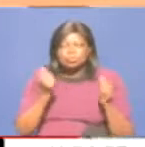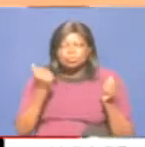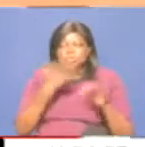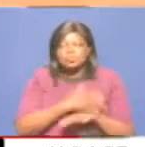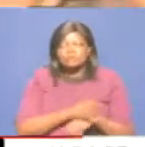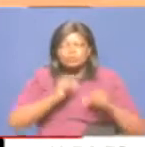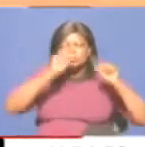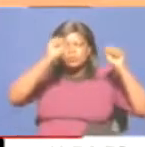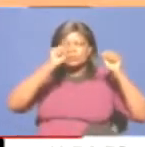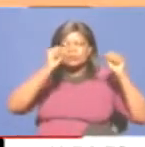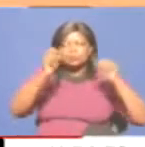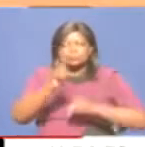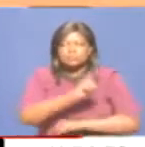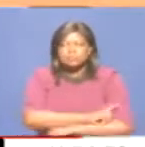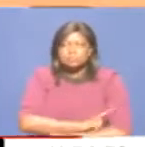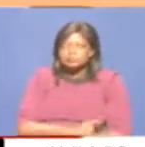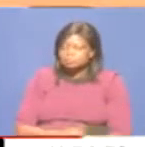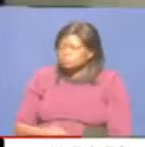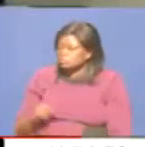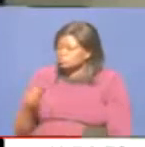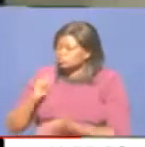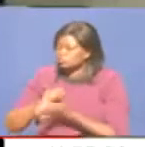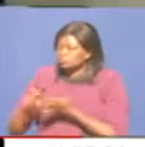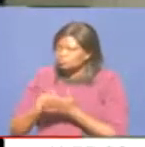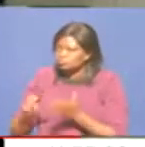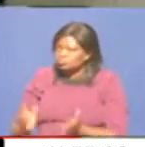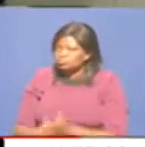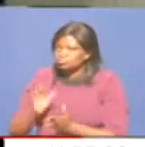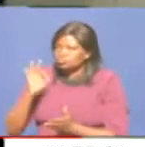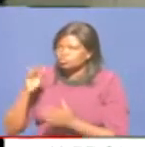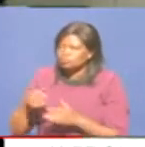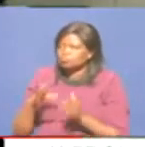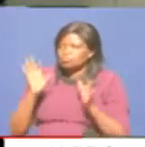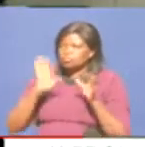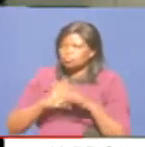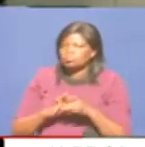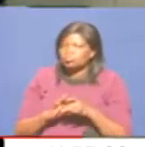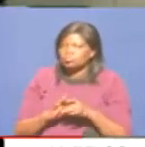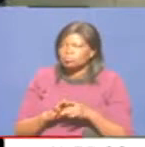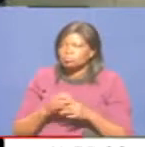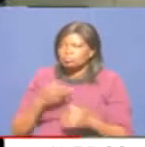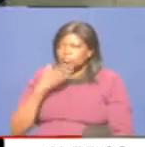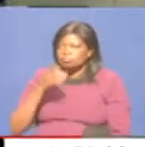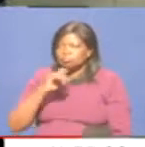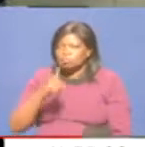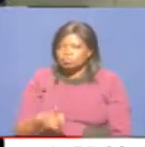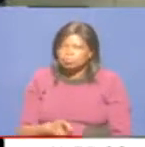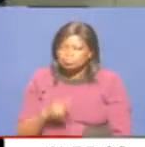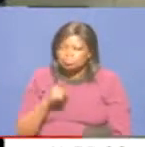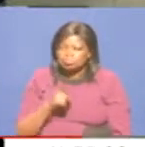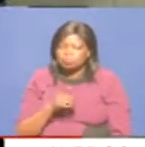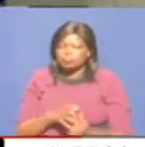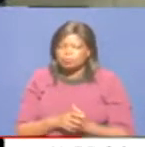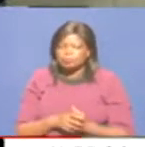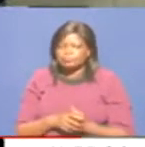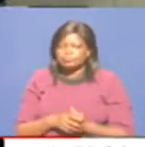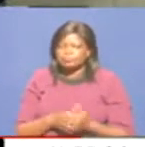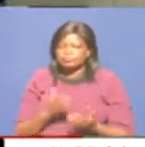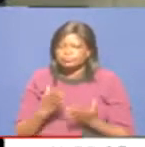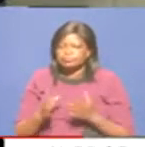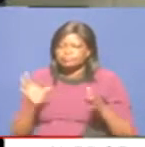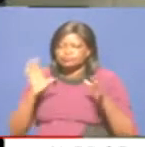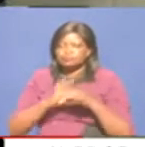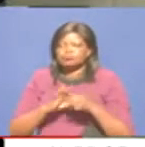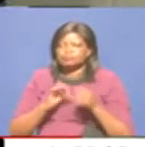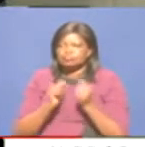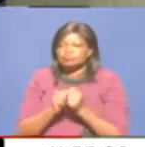Mashujaa. You are the Sec Gen of Thirdway Alliance. Absolutely. Can you answer this question? Are you going to perhaps merge with Oka?